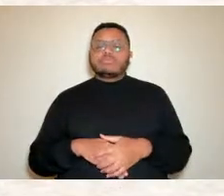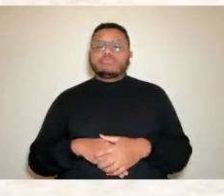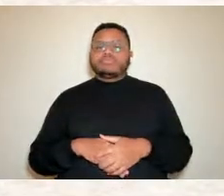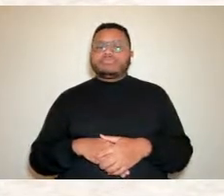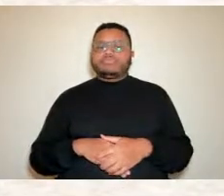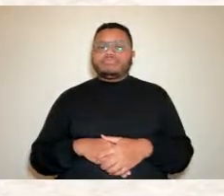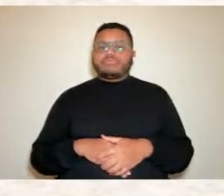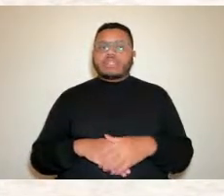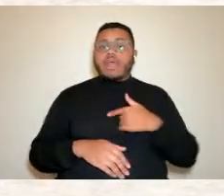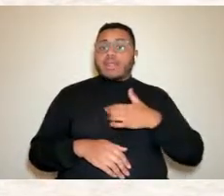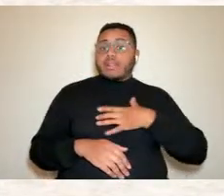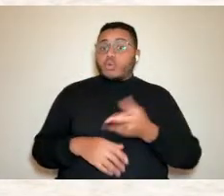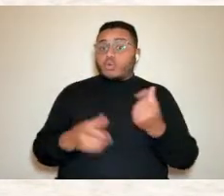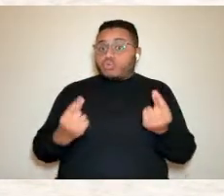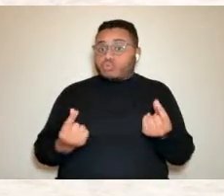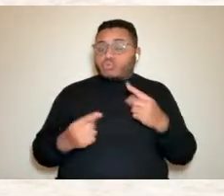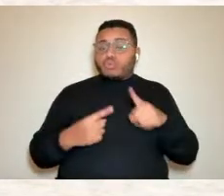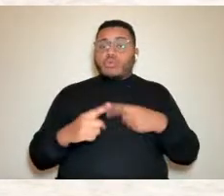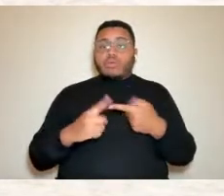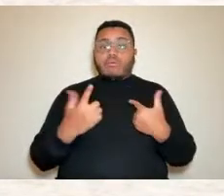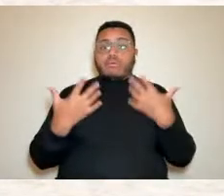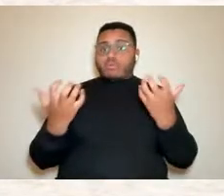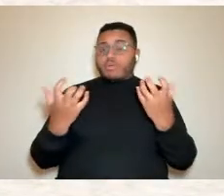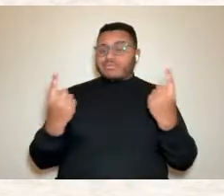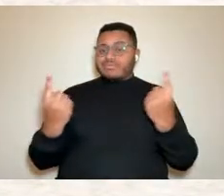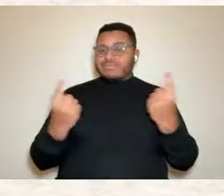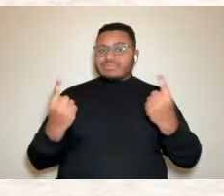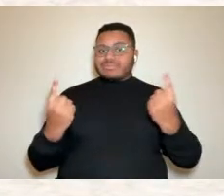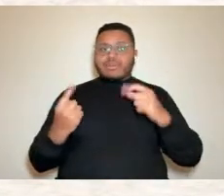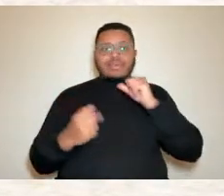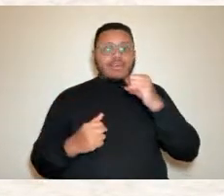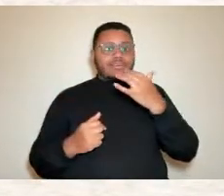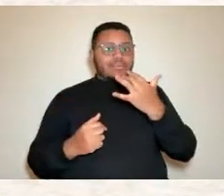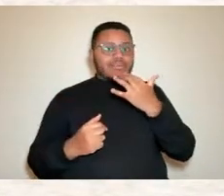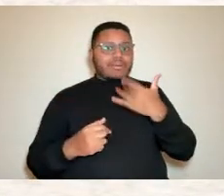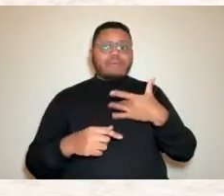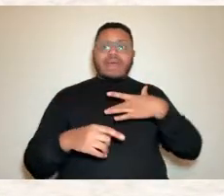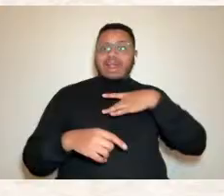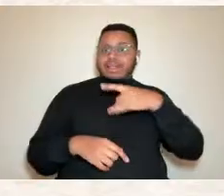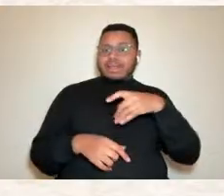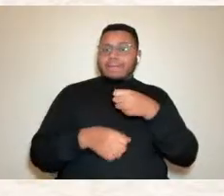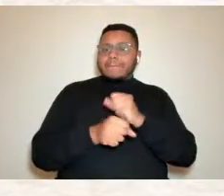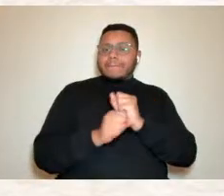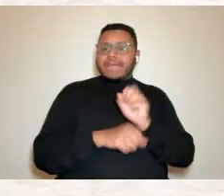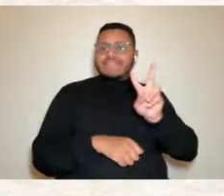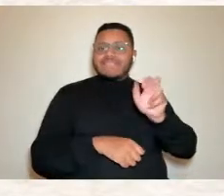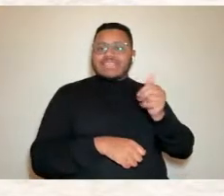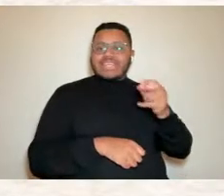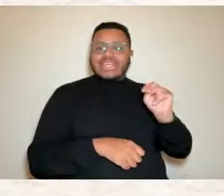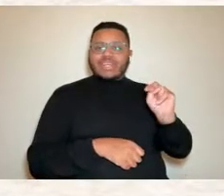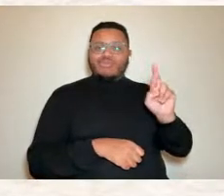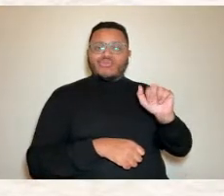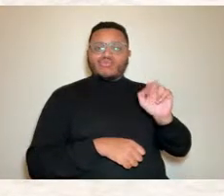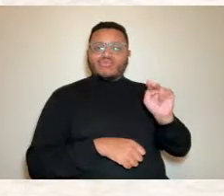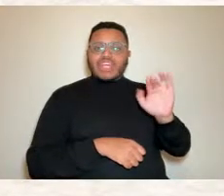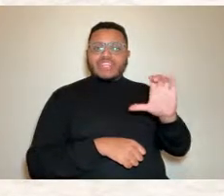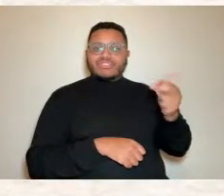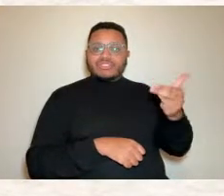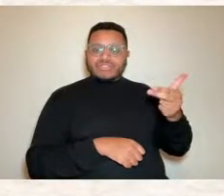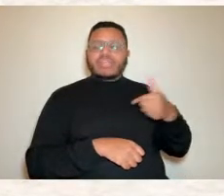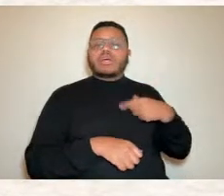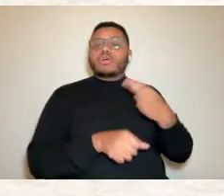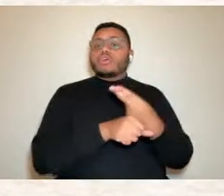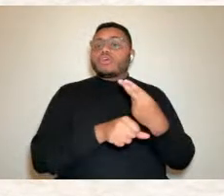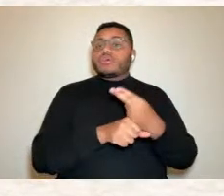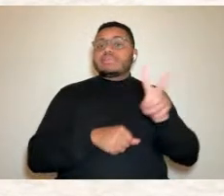And what I like to do when I want something that's not spicy, I like to make a vegan ranch. And so I'll use vegan